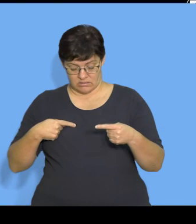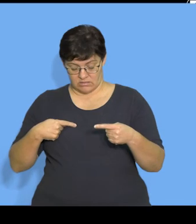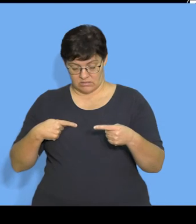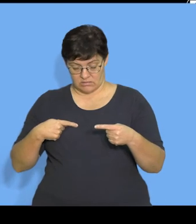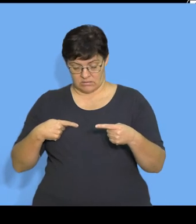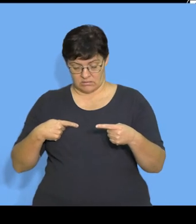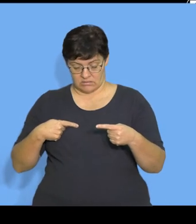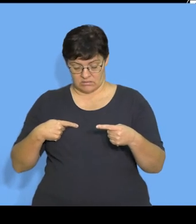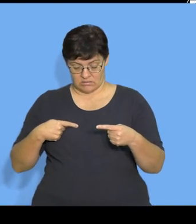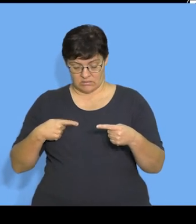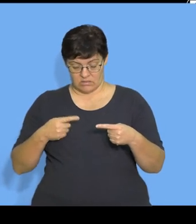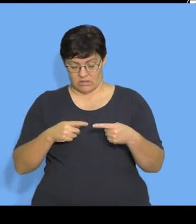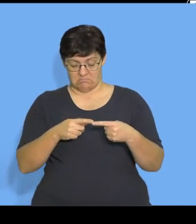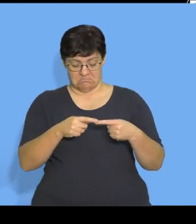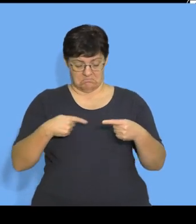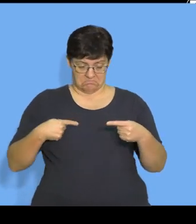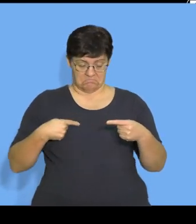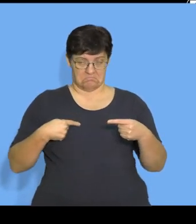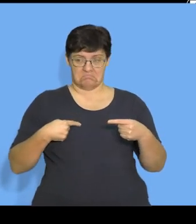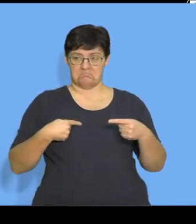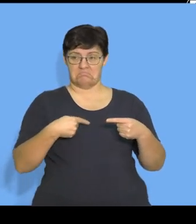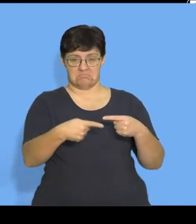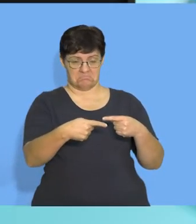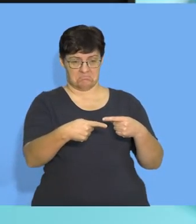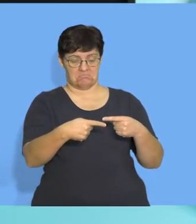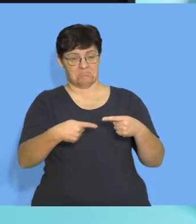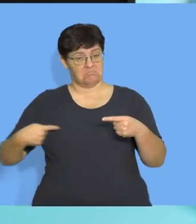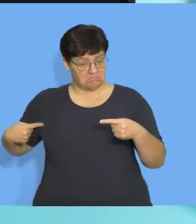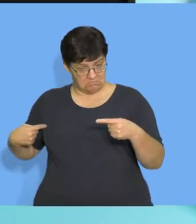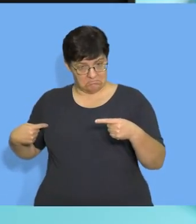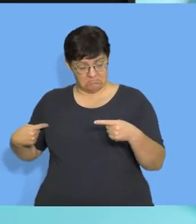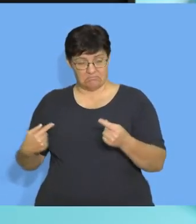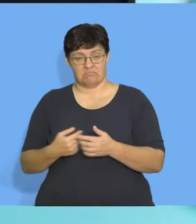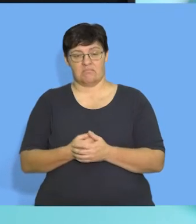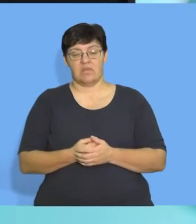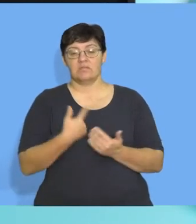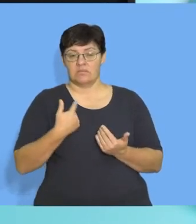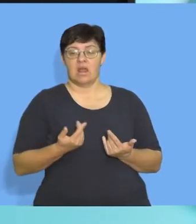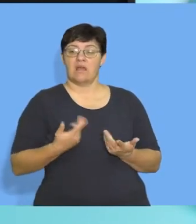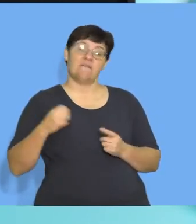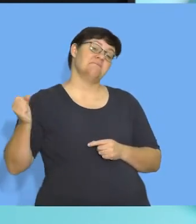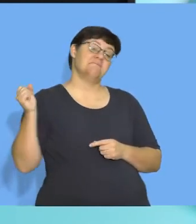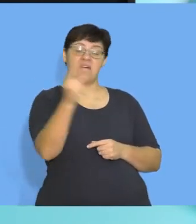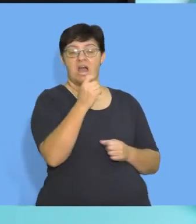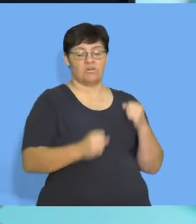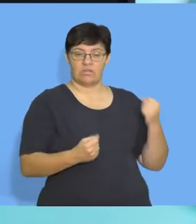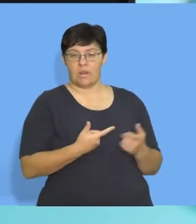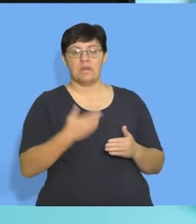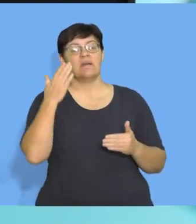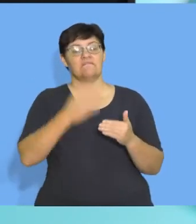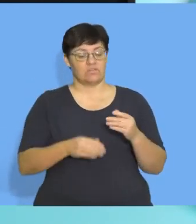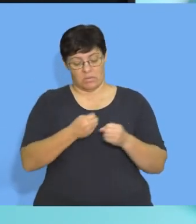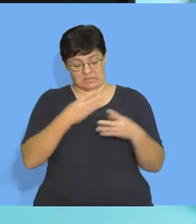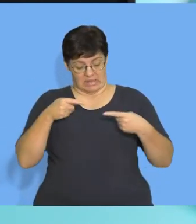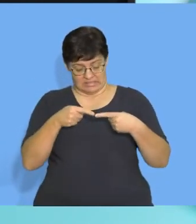sure that was expected. I'm sure some of you went, that was a bit further. I'm not talking about how far she ran, it's just where she ended up compared to where she